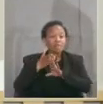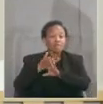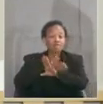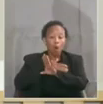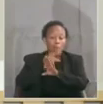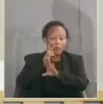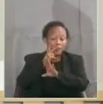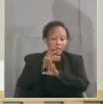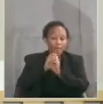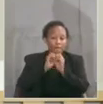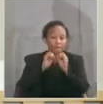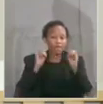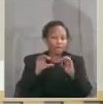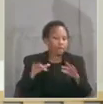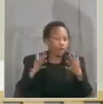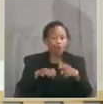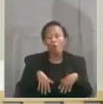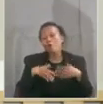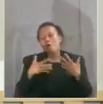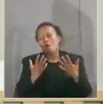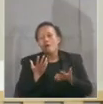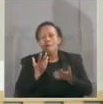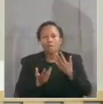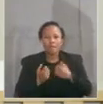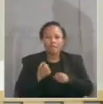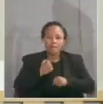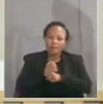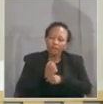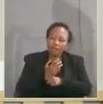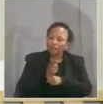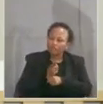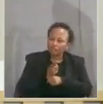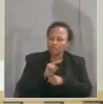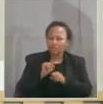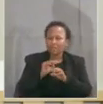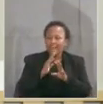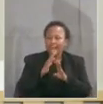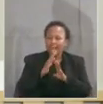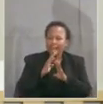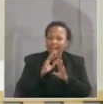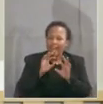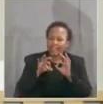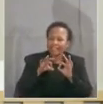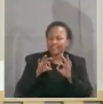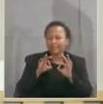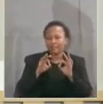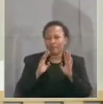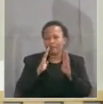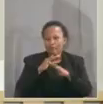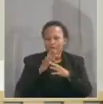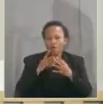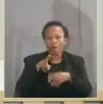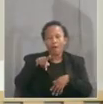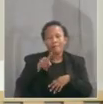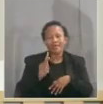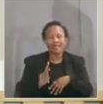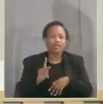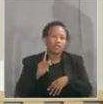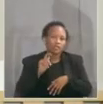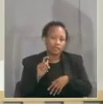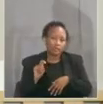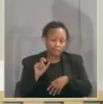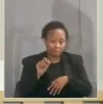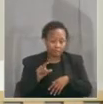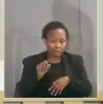before or made to be ineffective of the political killings task team as a